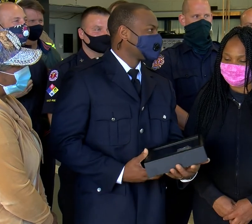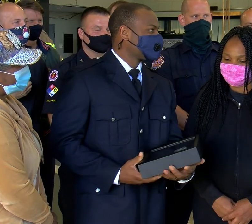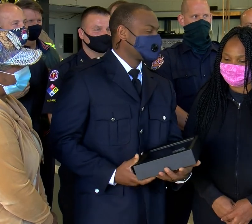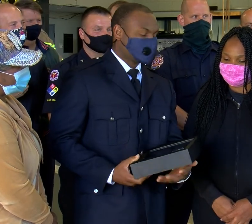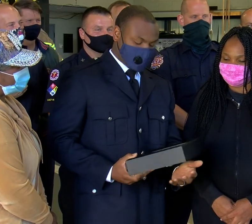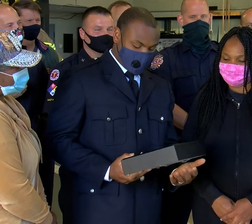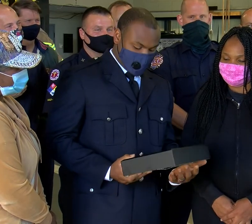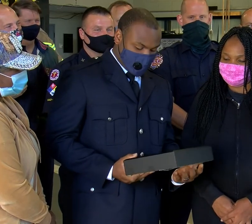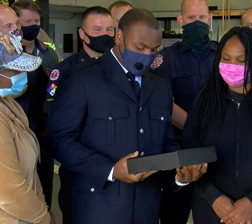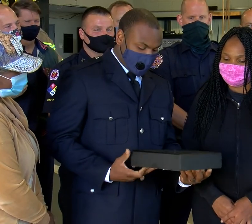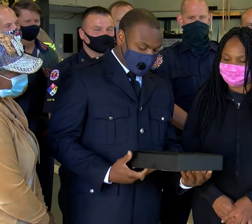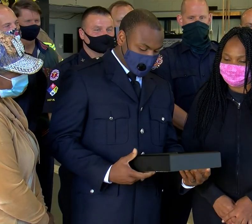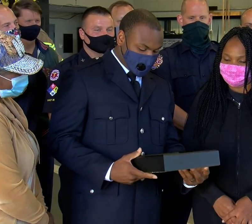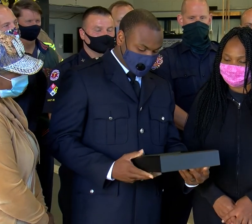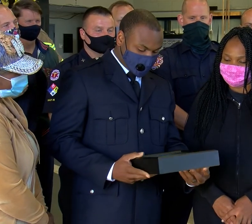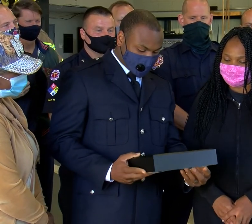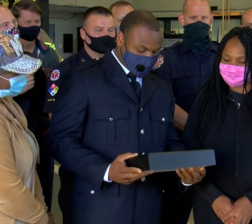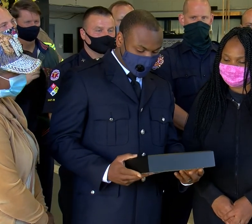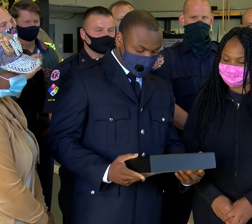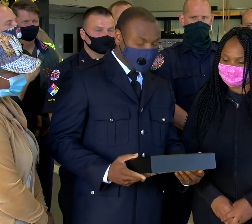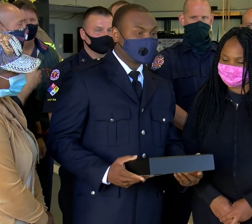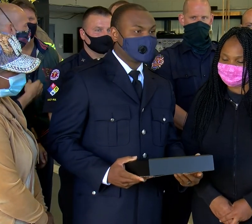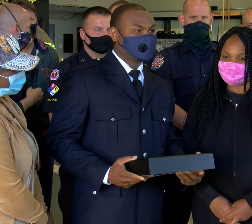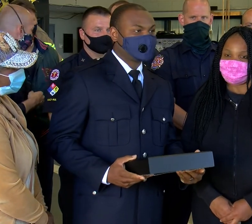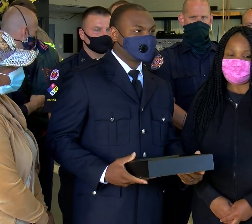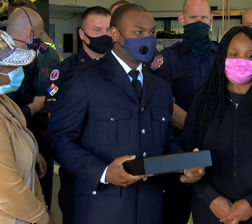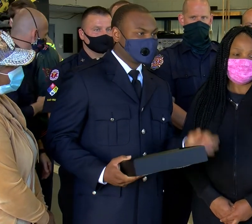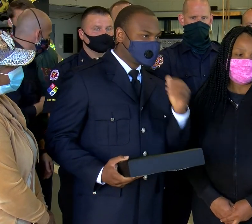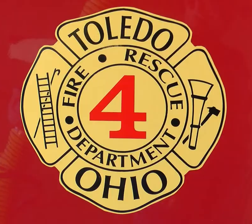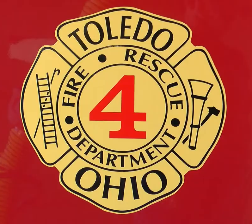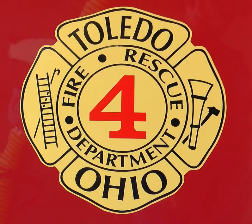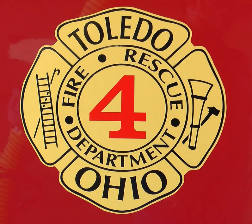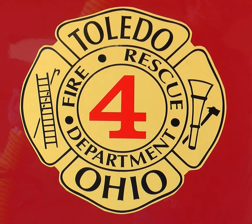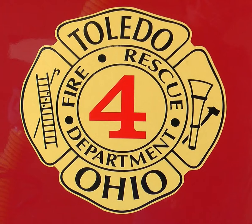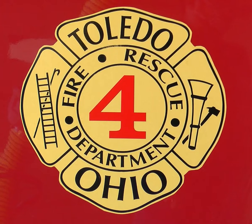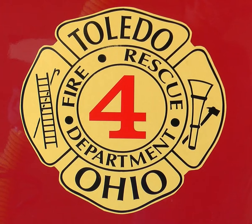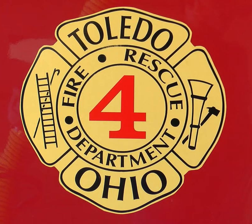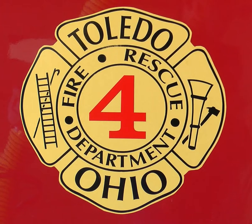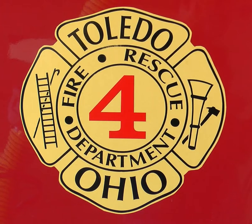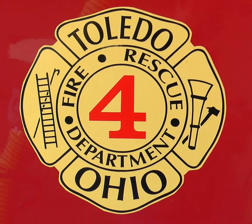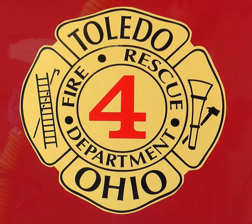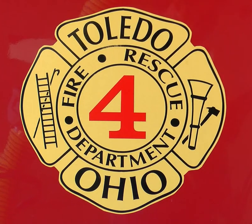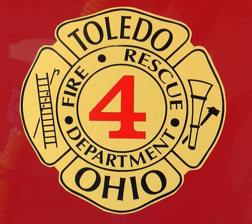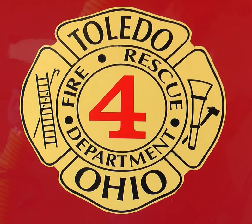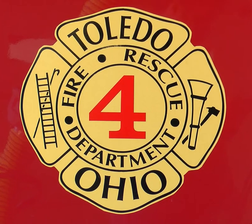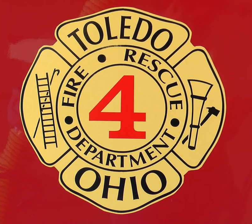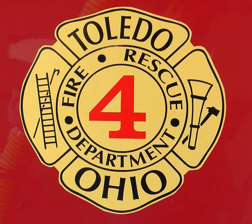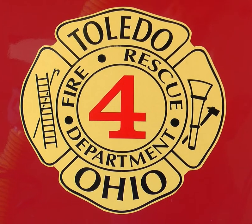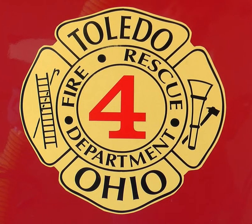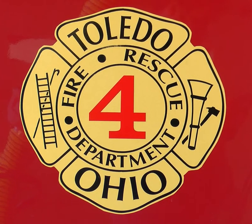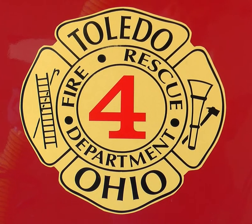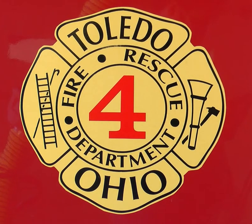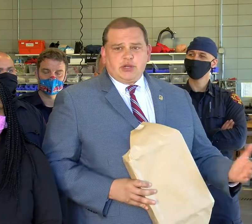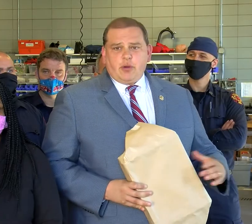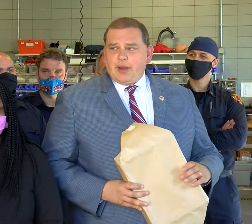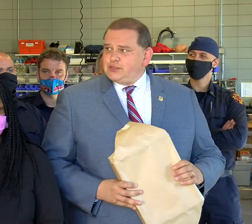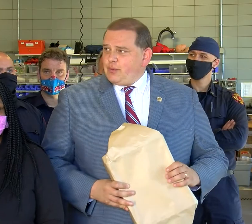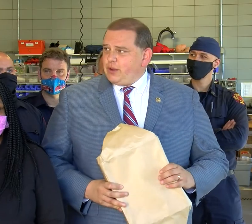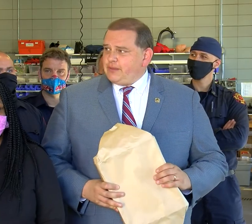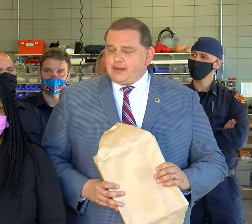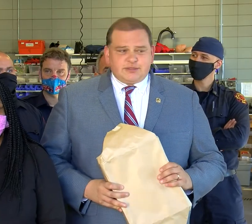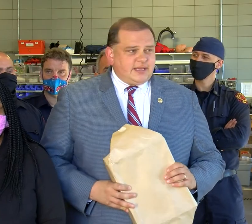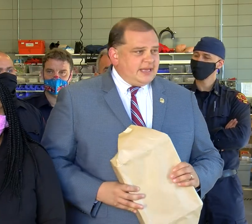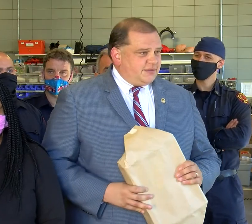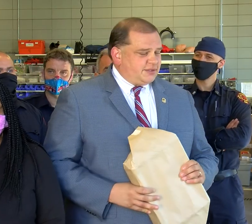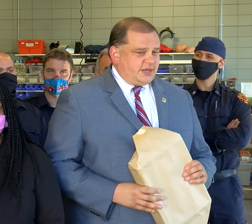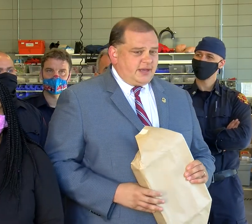that official until he could be taken to a local hospital. His life-saving efforts went national with Top Rank Boxing thanking him publicly and the story making it